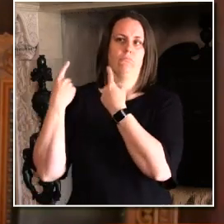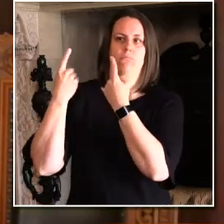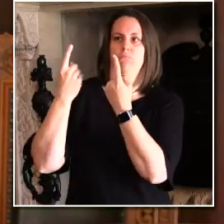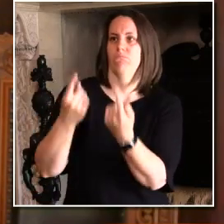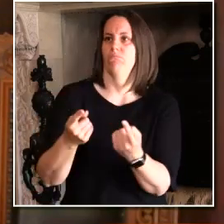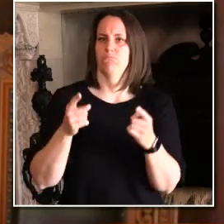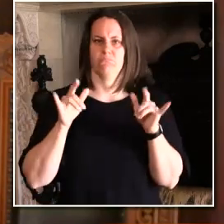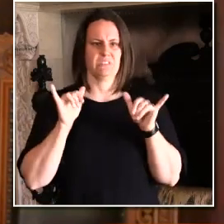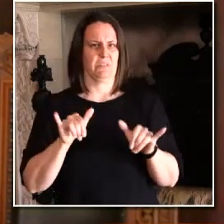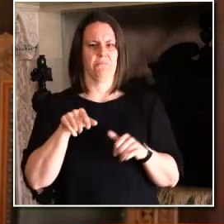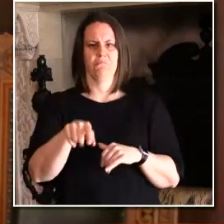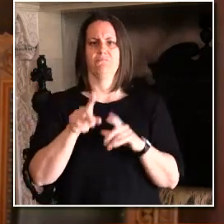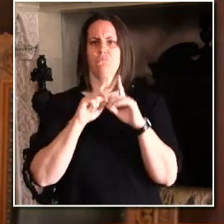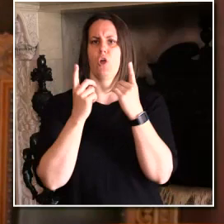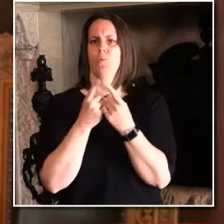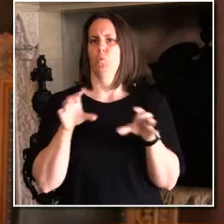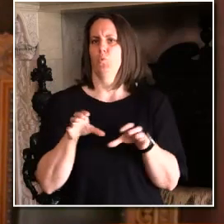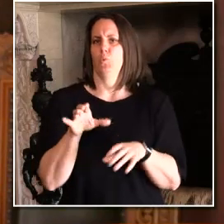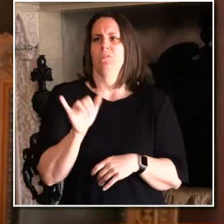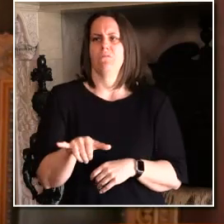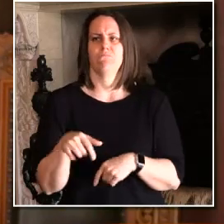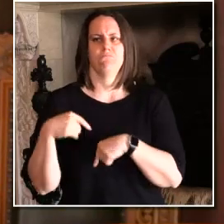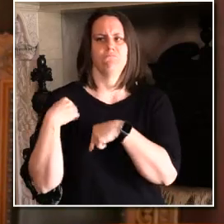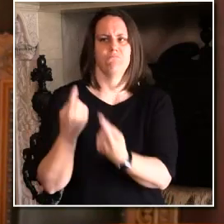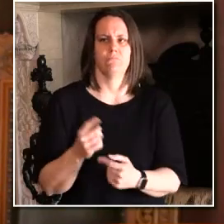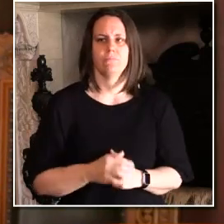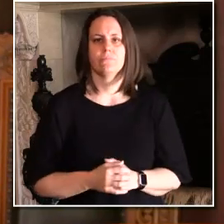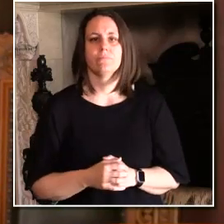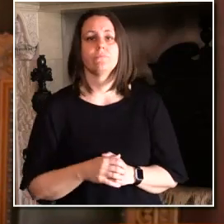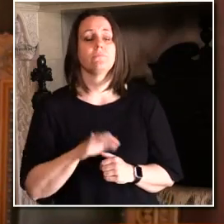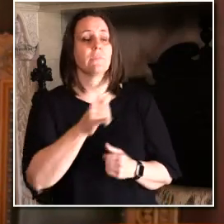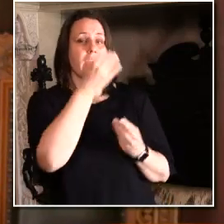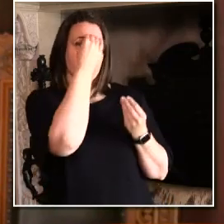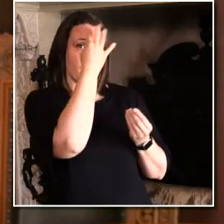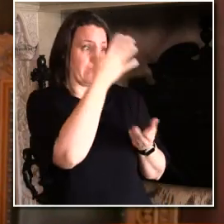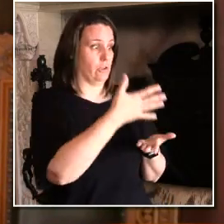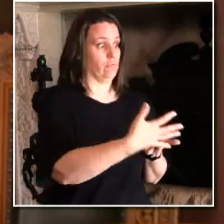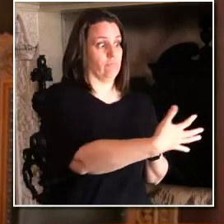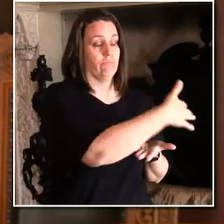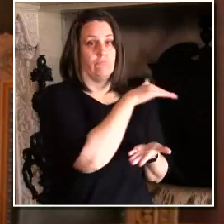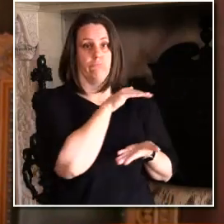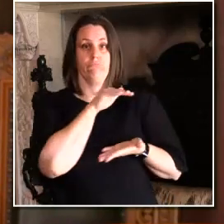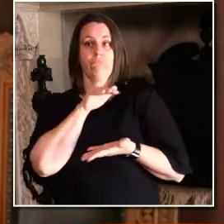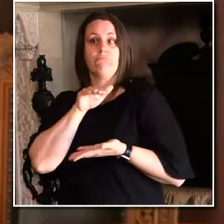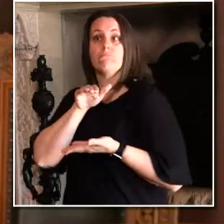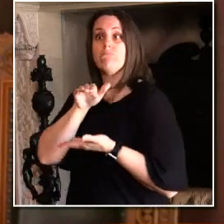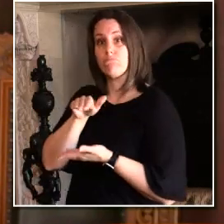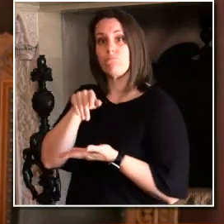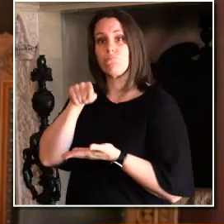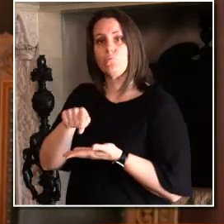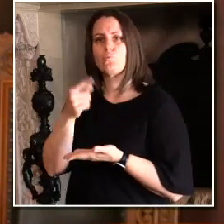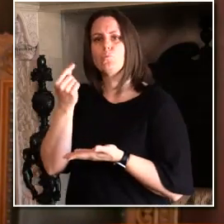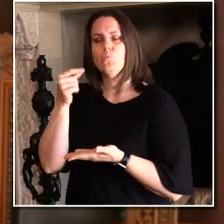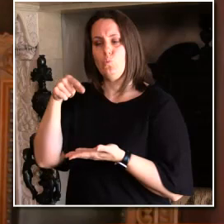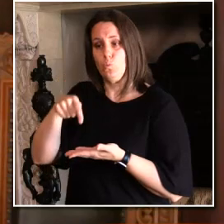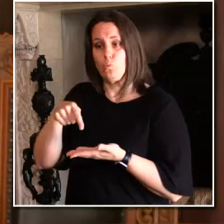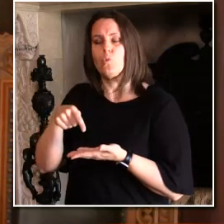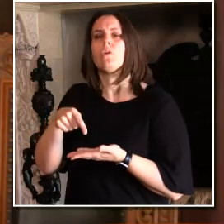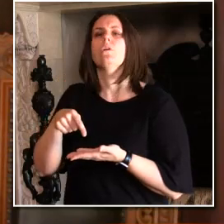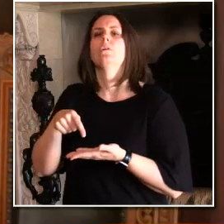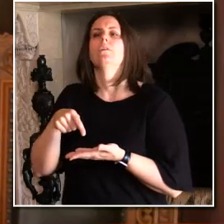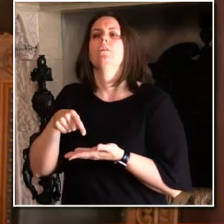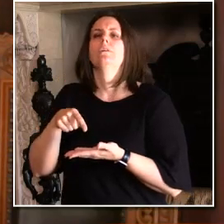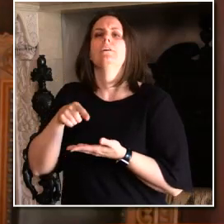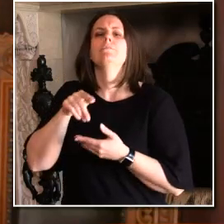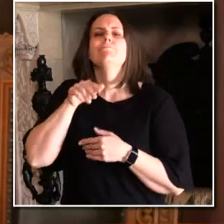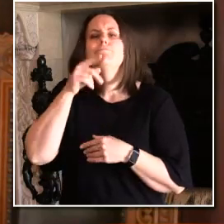we take that information that has been gathered from the case and we use what they provided us on their contacts to follow up with contacts who